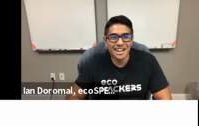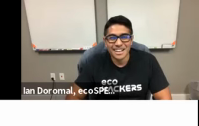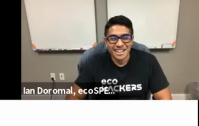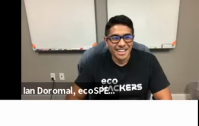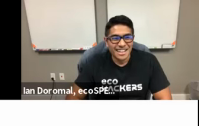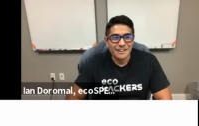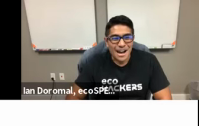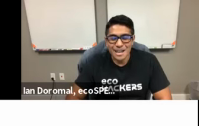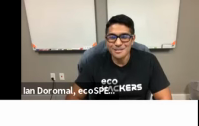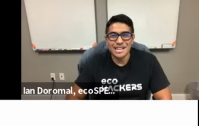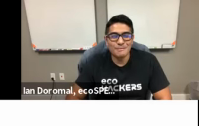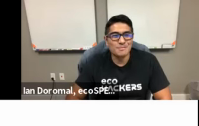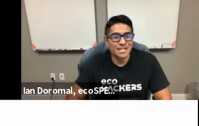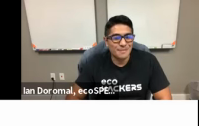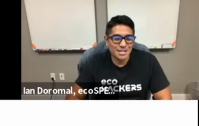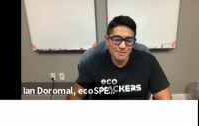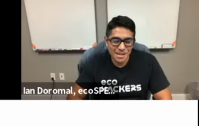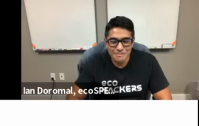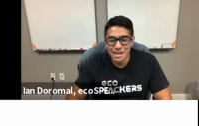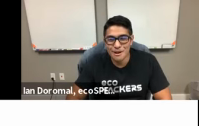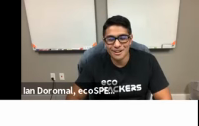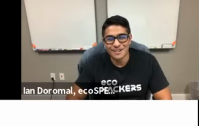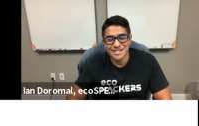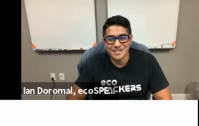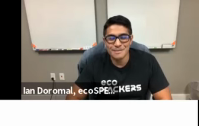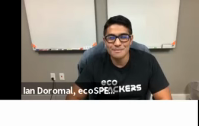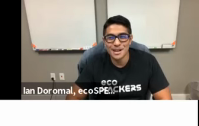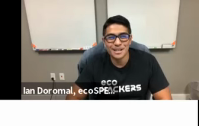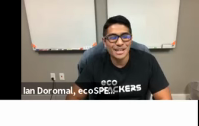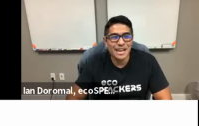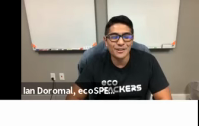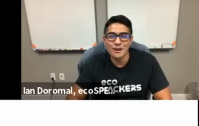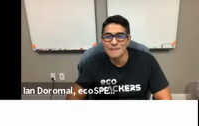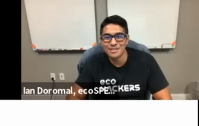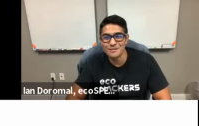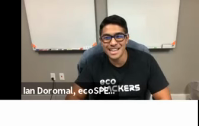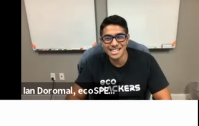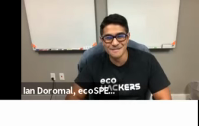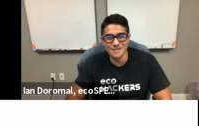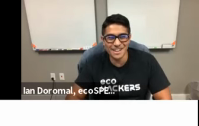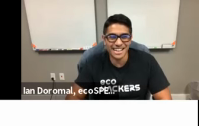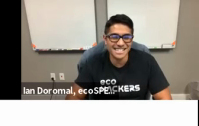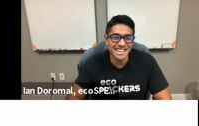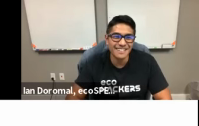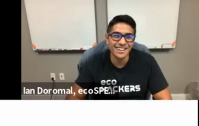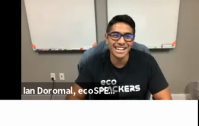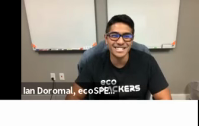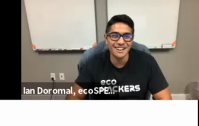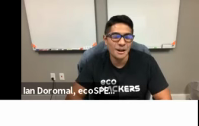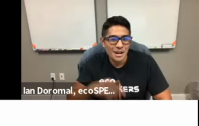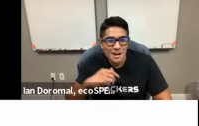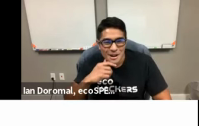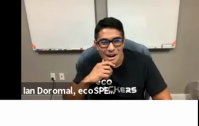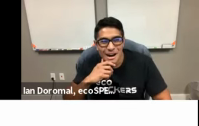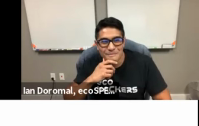sometimes, you know, I use that name as much as possible being a marketer. So sometimes they have to curb my enthusiasm with what I can say and what I can